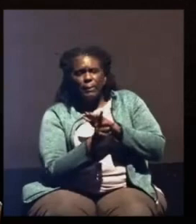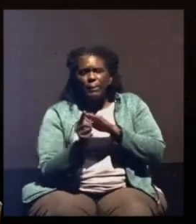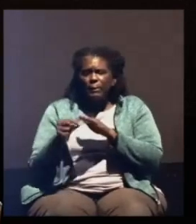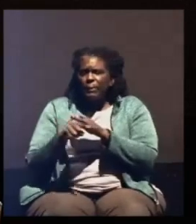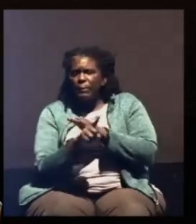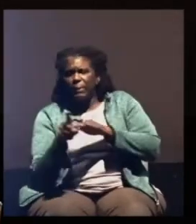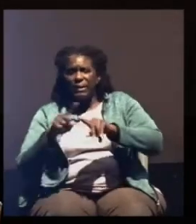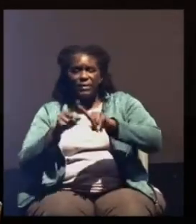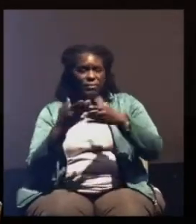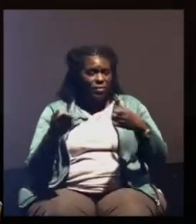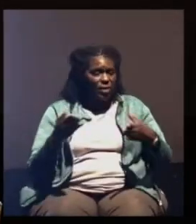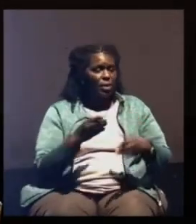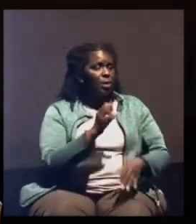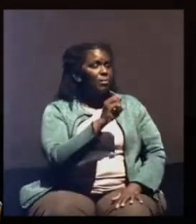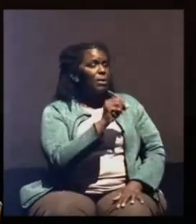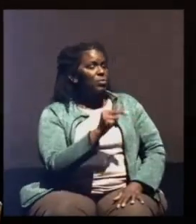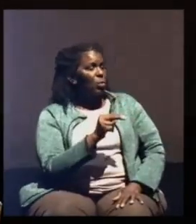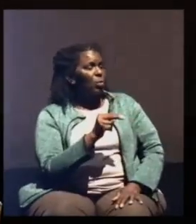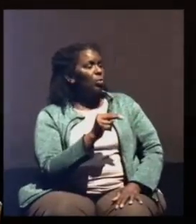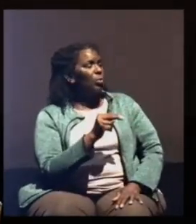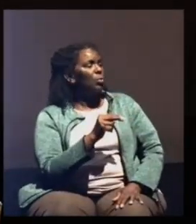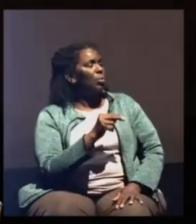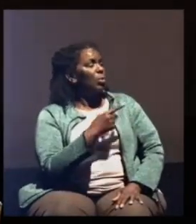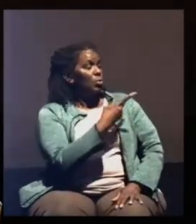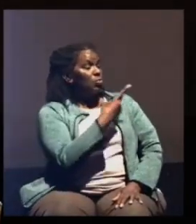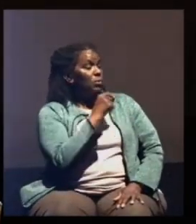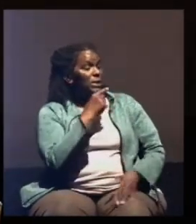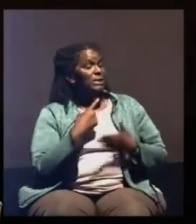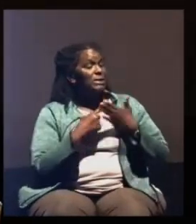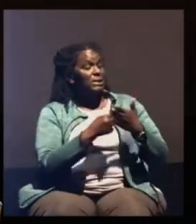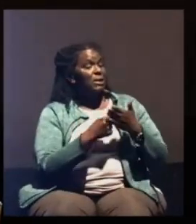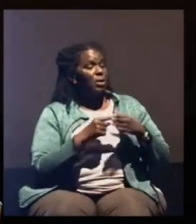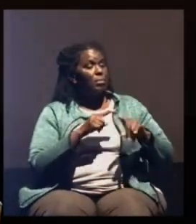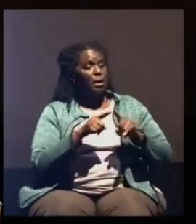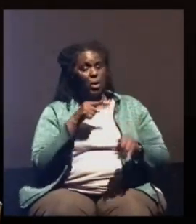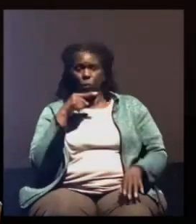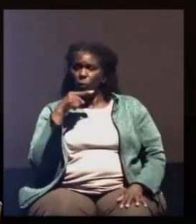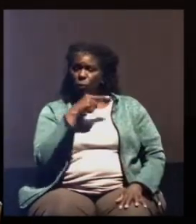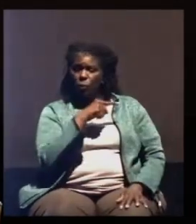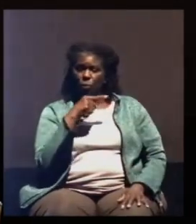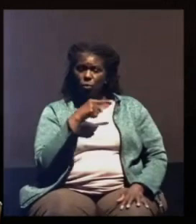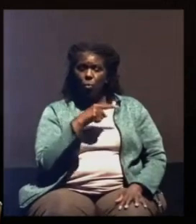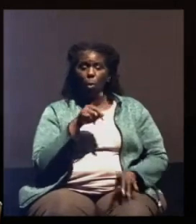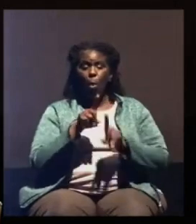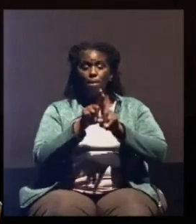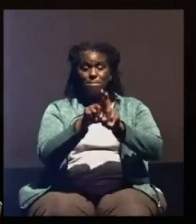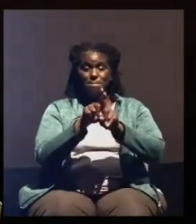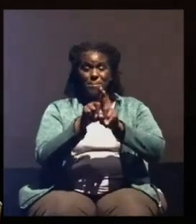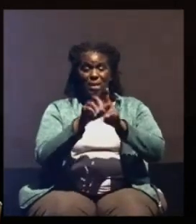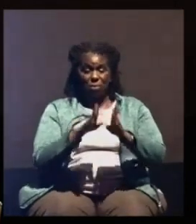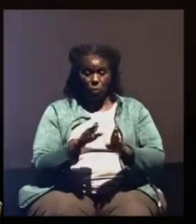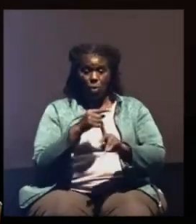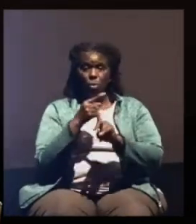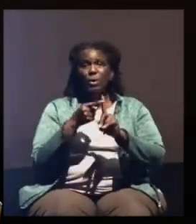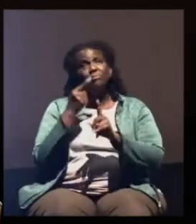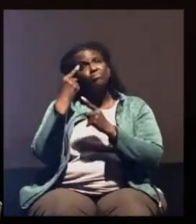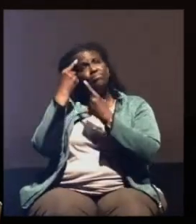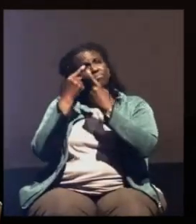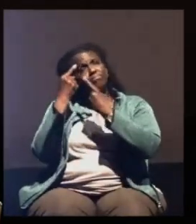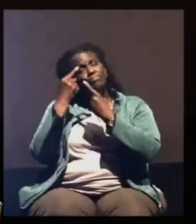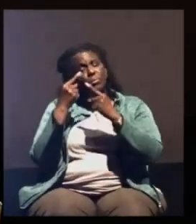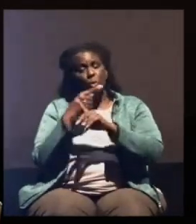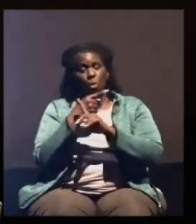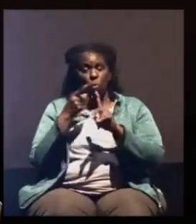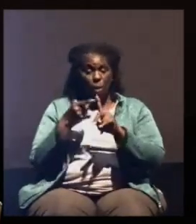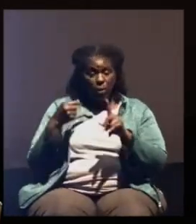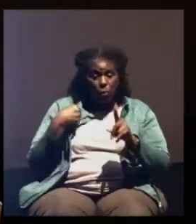only that, Sean, I wanted to call out this because we didn't talk about this, but you are a mentor. So what I was thinking about is, while